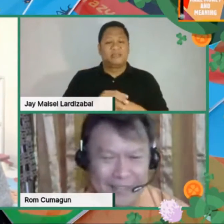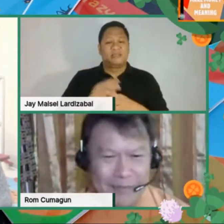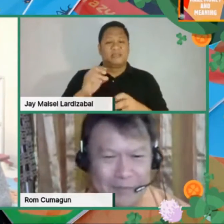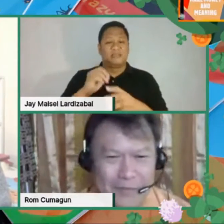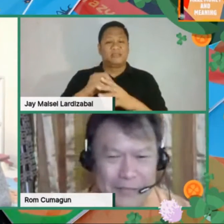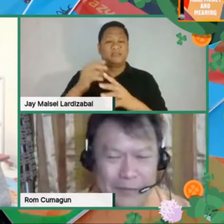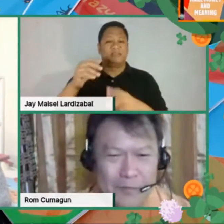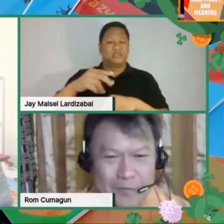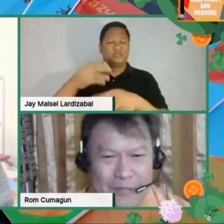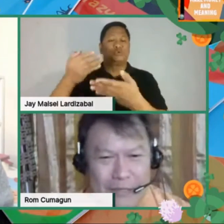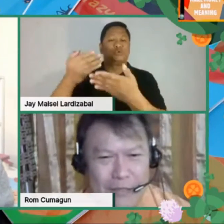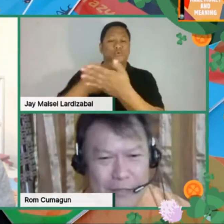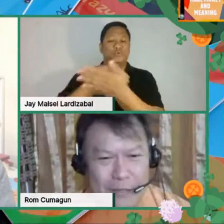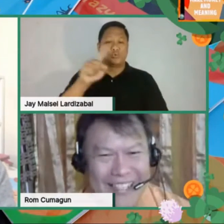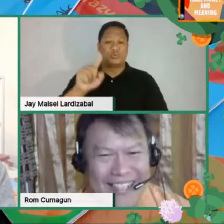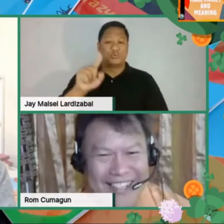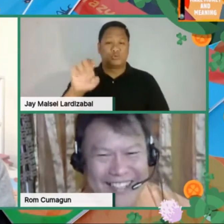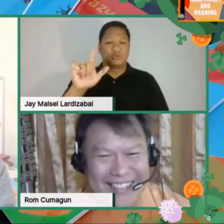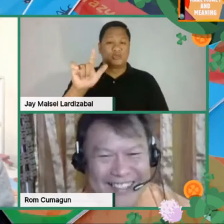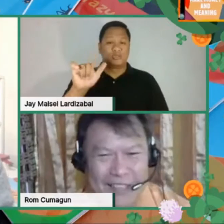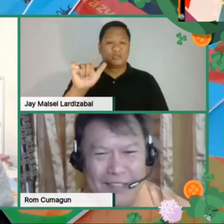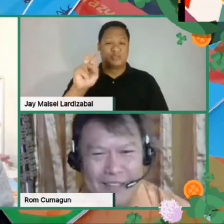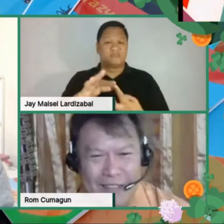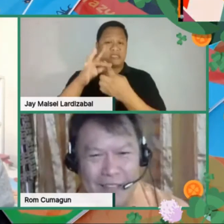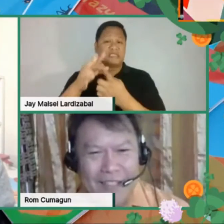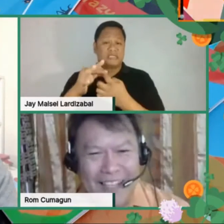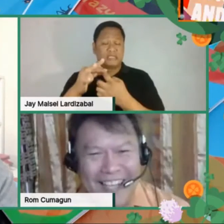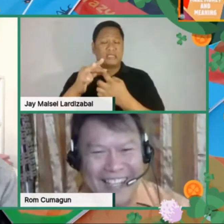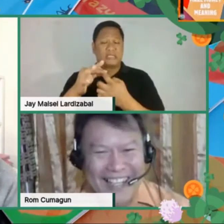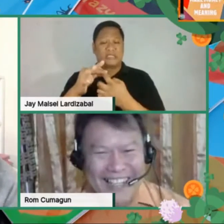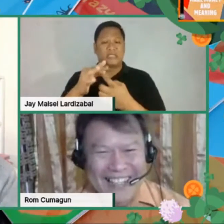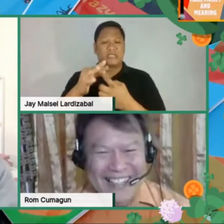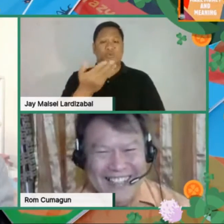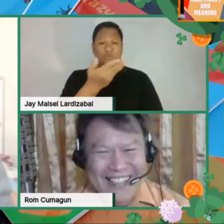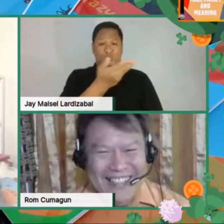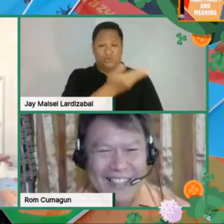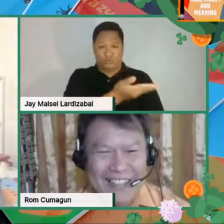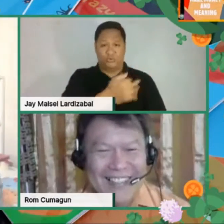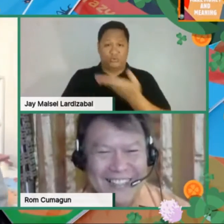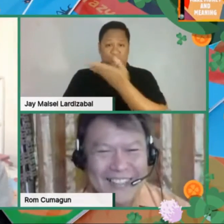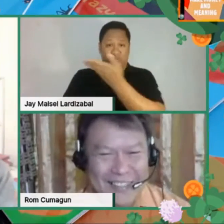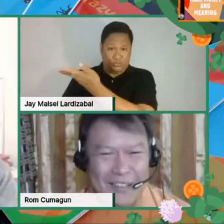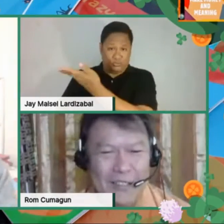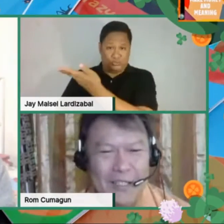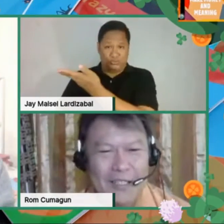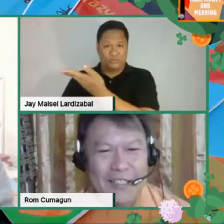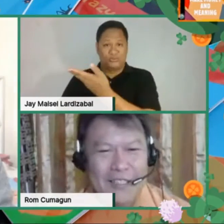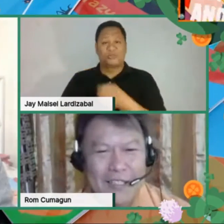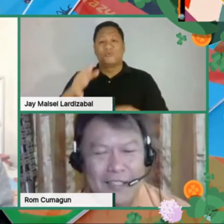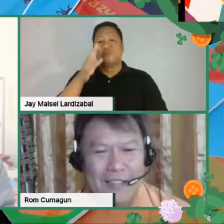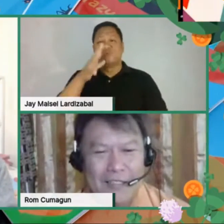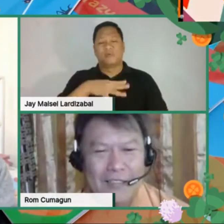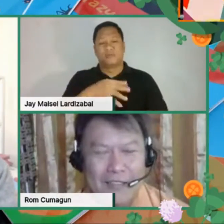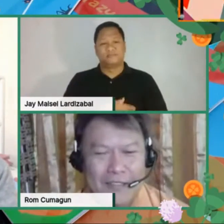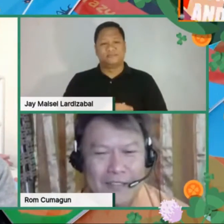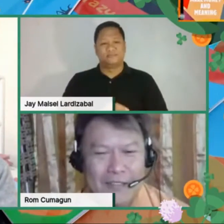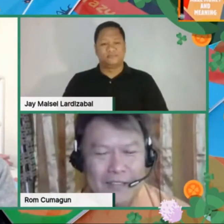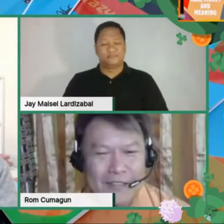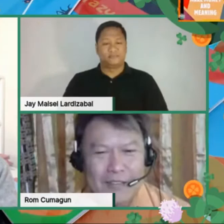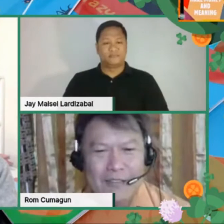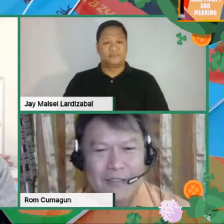woman? Ah, go girl. Yun ang aking, yeah, just